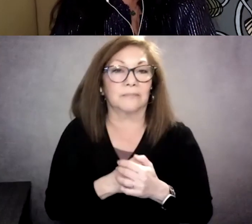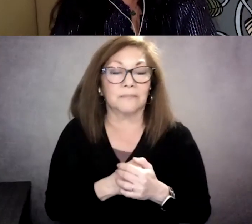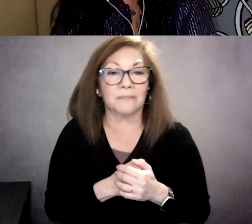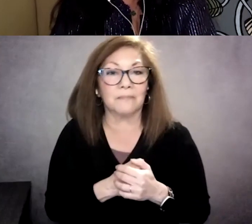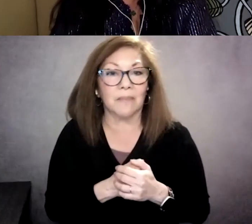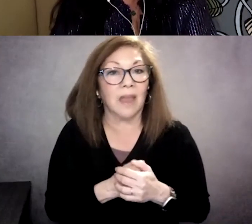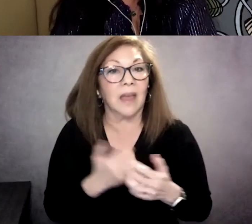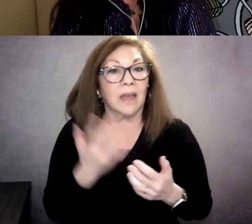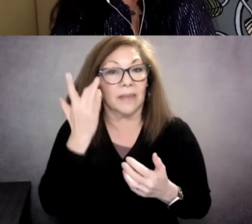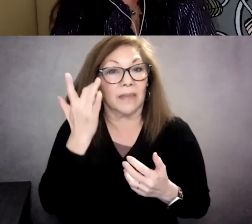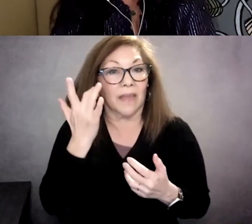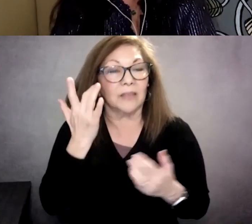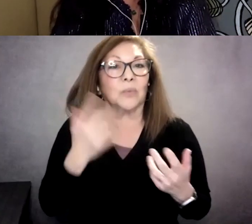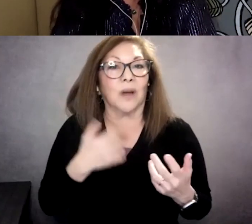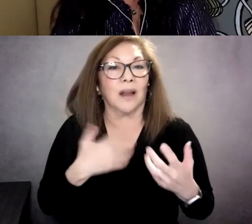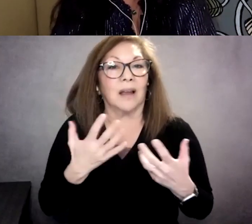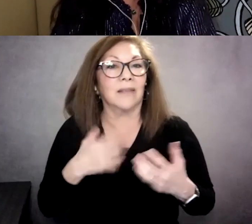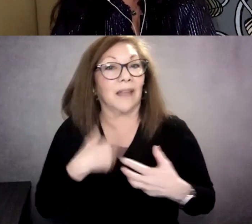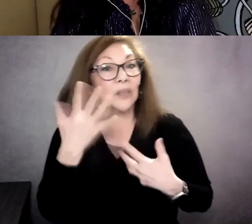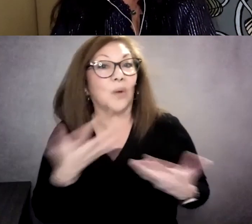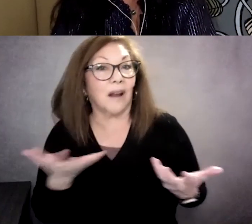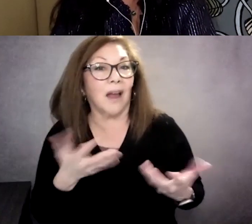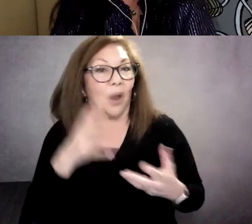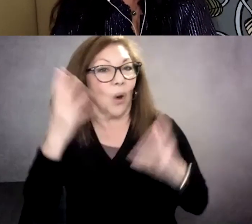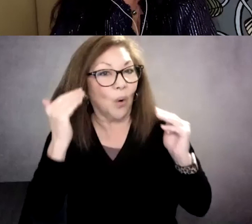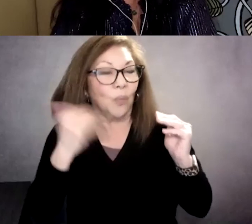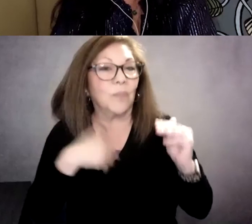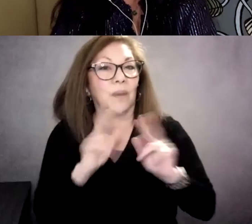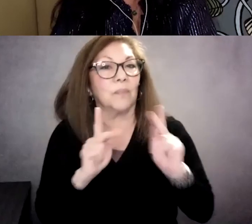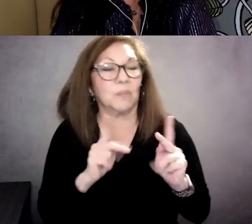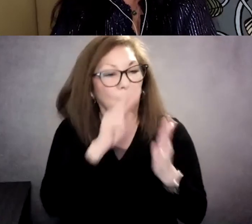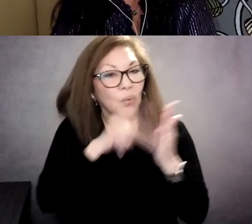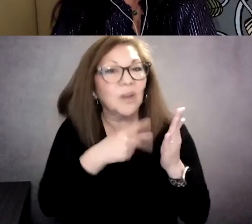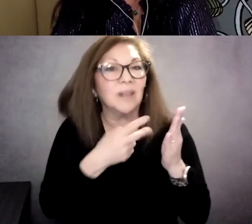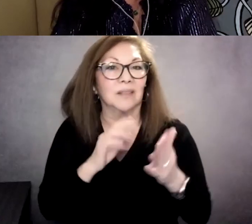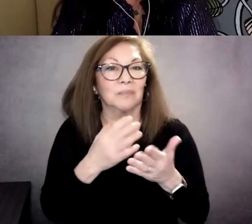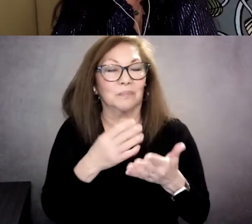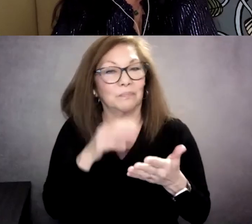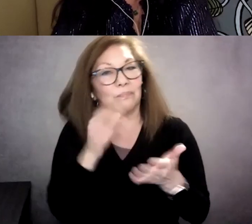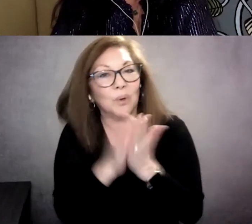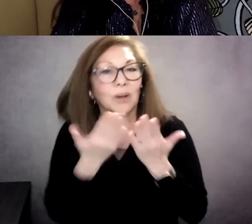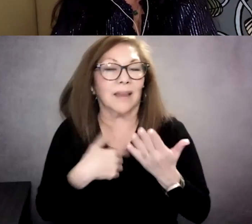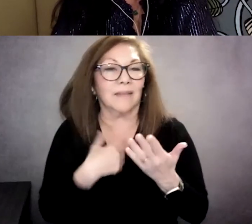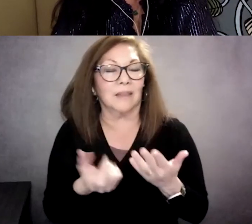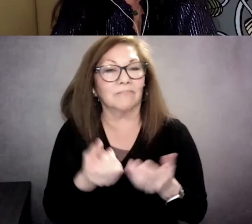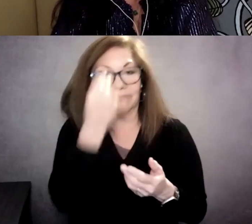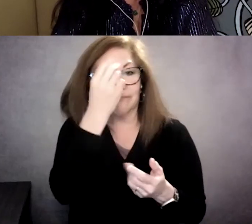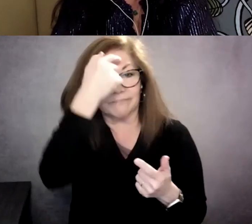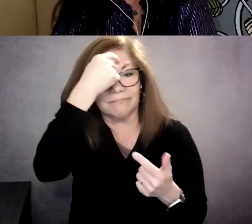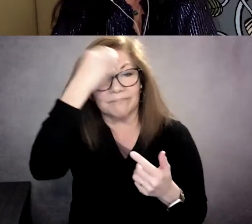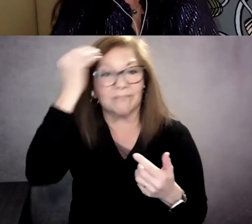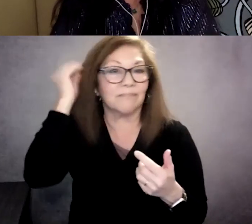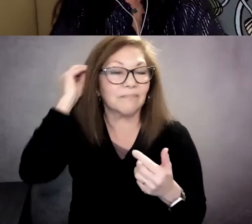from Tastemakers. Thank you. That's beautiful. Thank you so much. I love ending on that note.